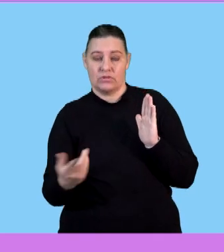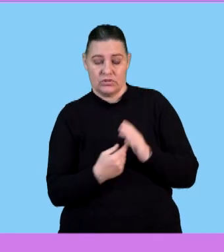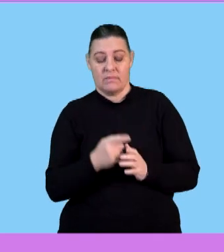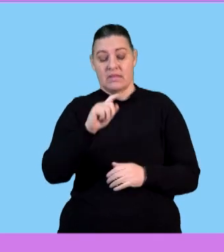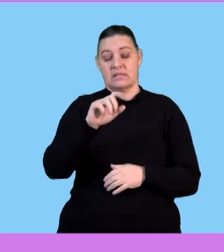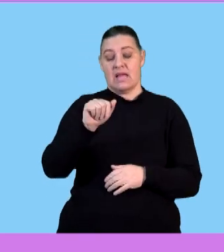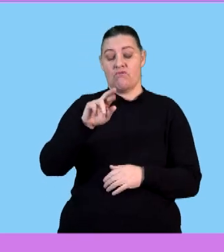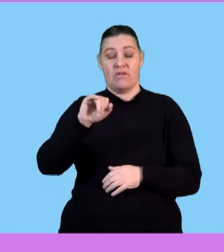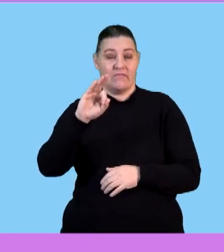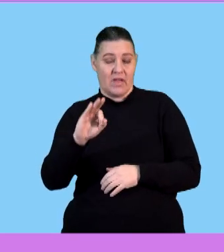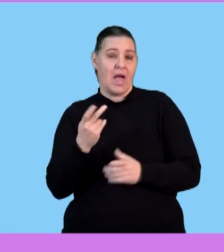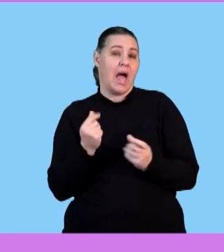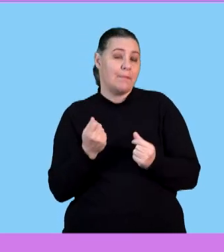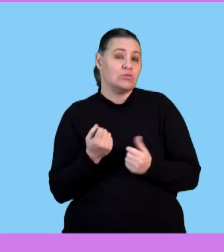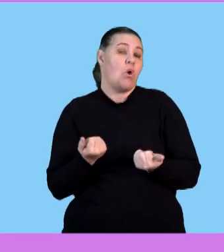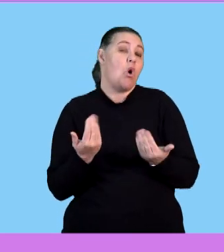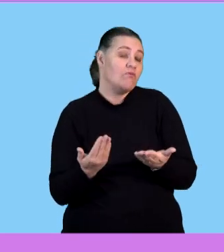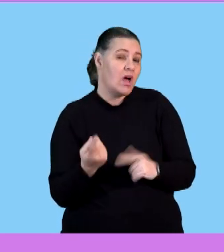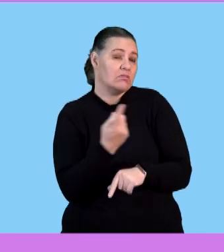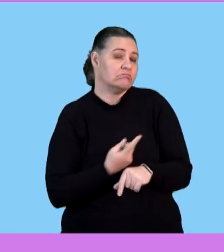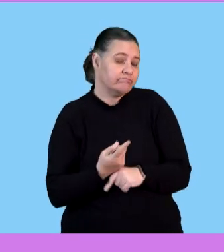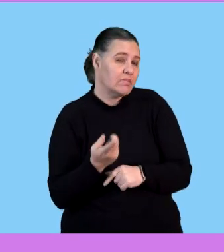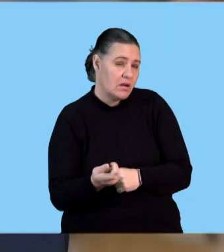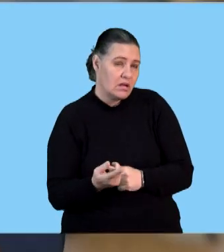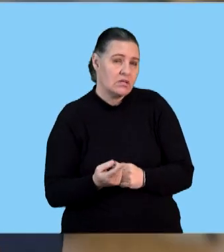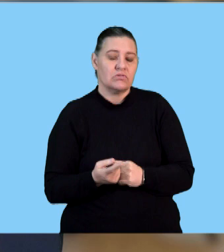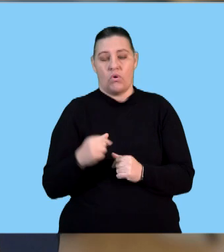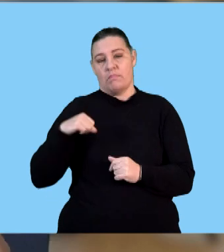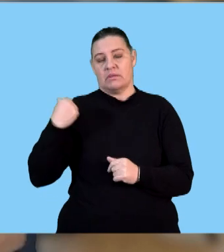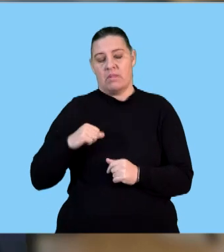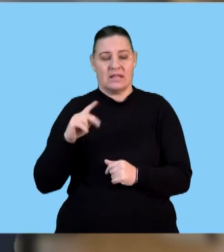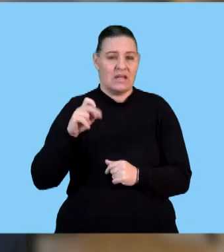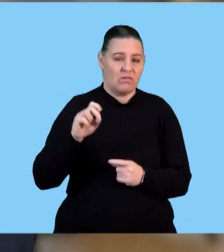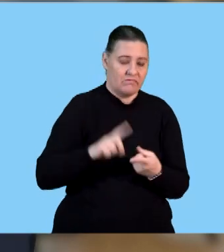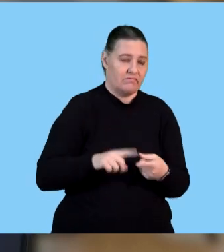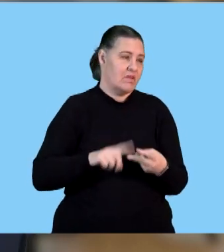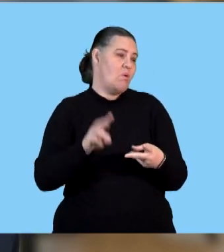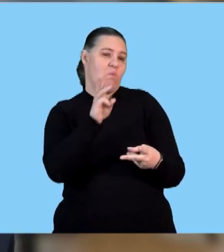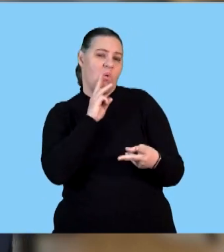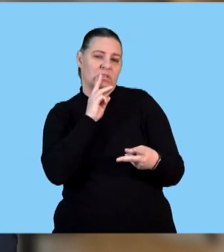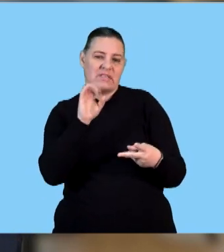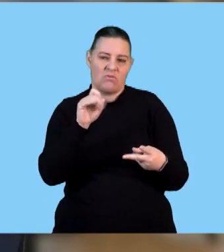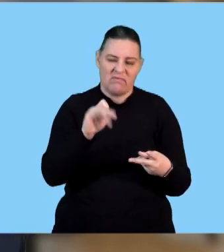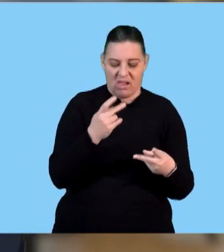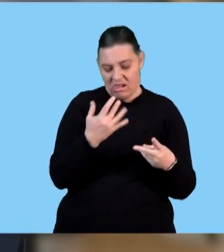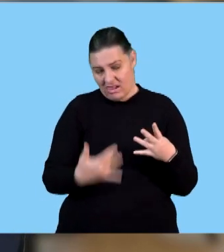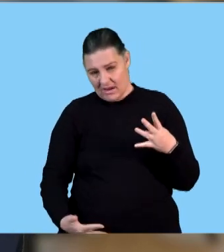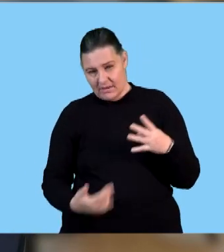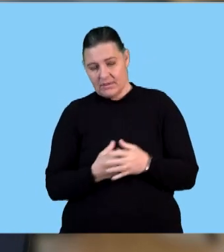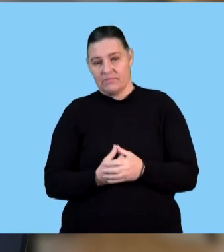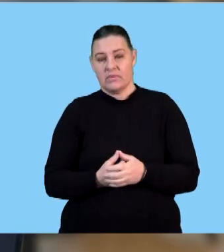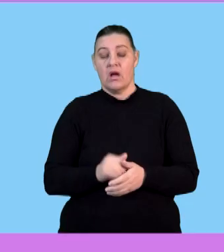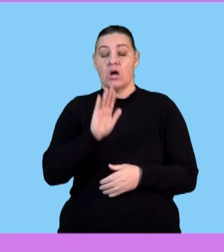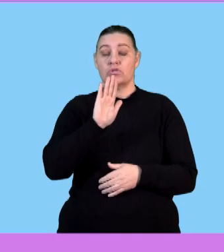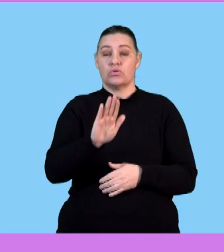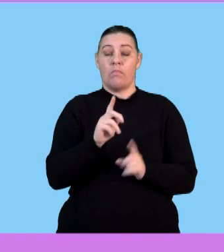rate charged for services offered. So we could get municipal tariff, we could get water tariff, stuff like that.